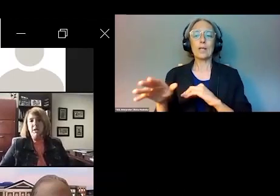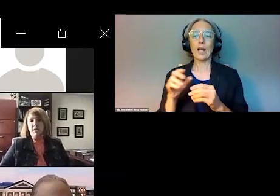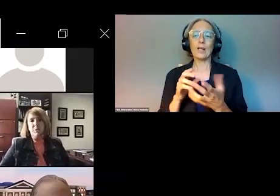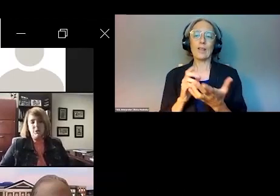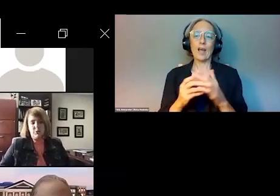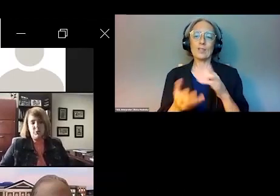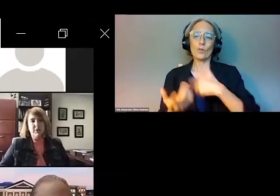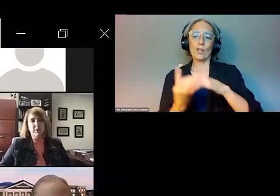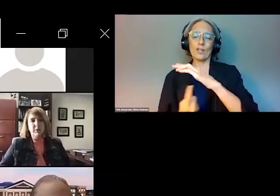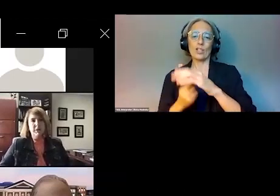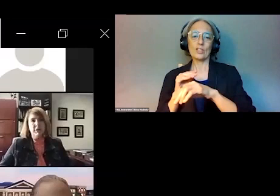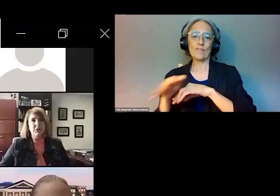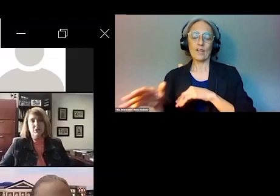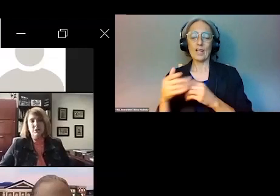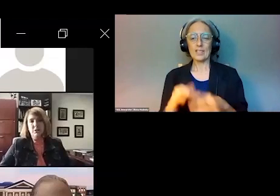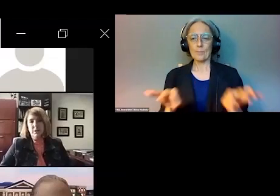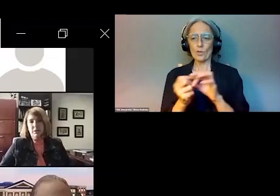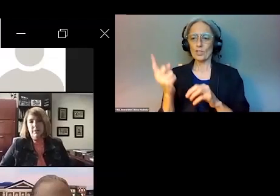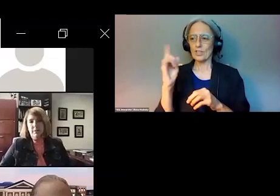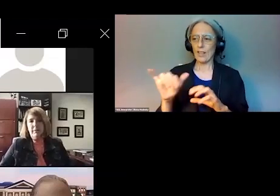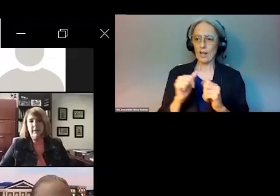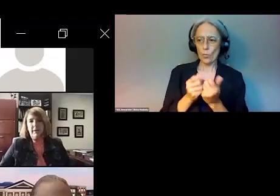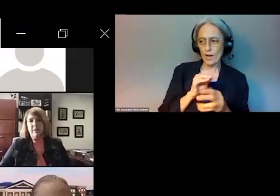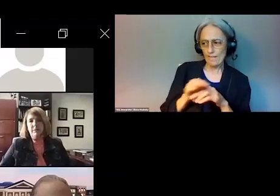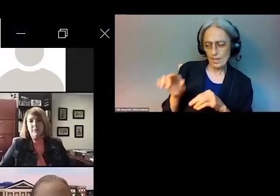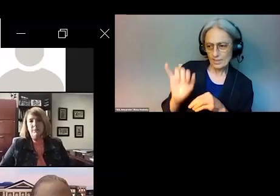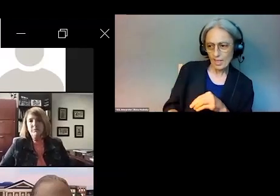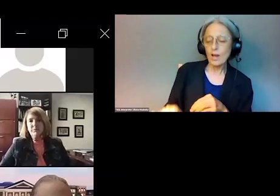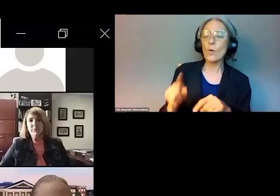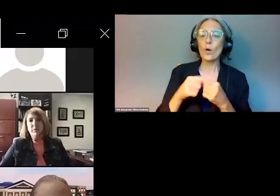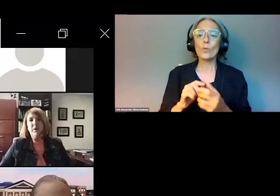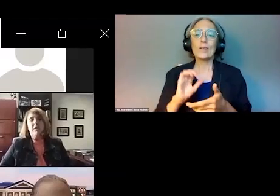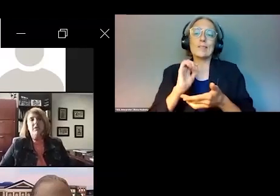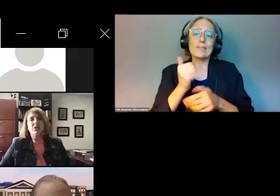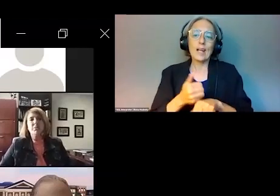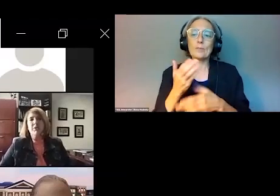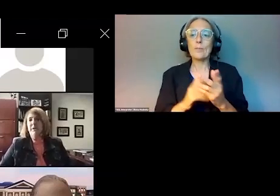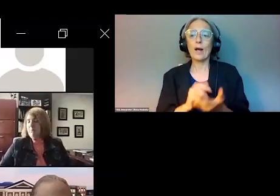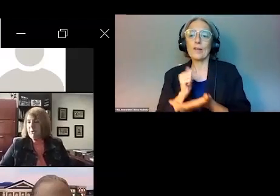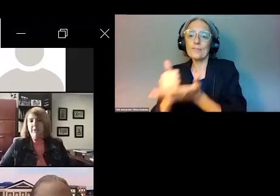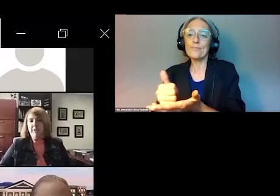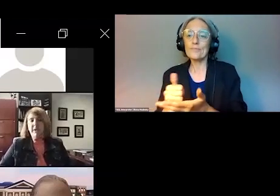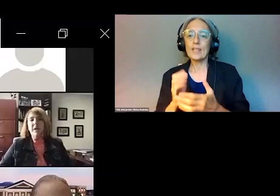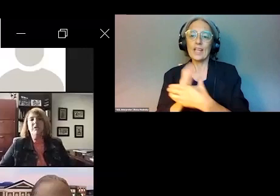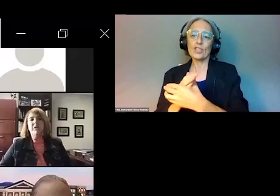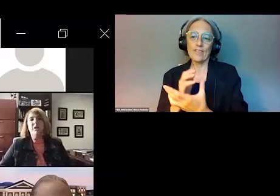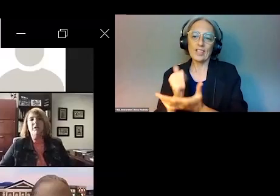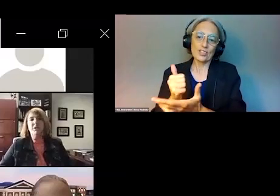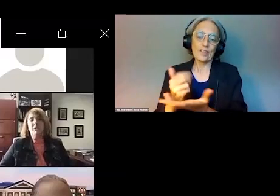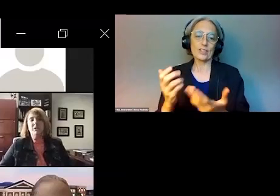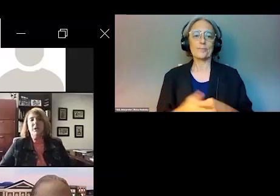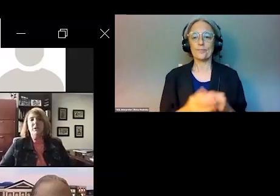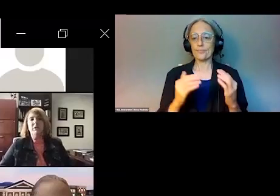to understand as we look towards developing interventions. Next. And so just briefly thinking about